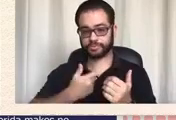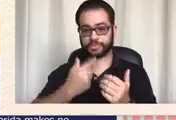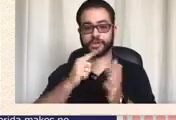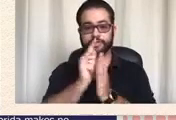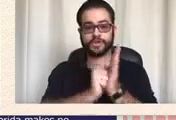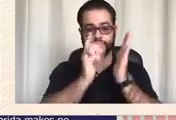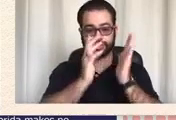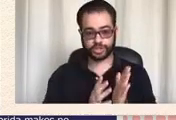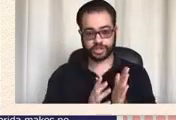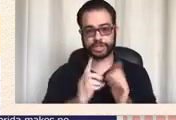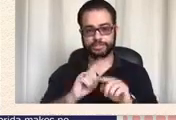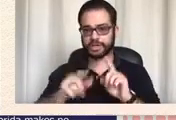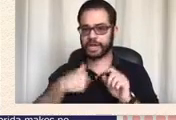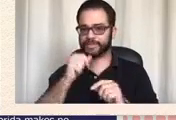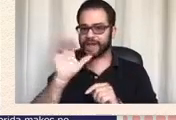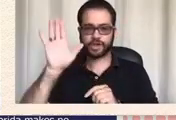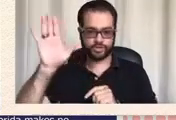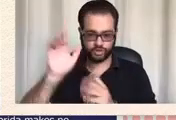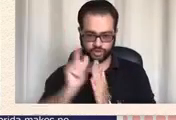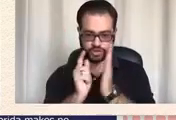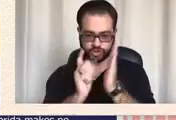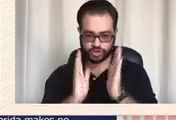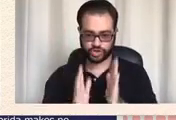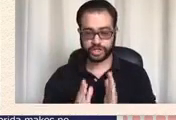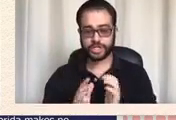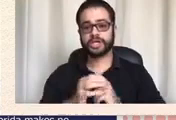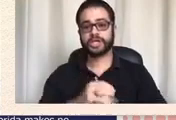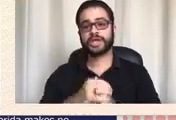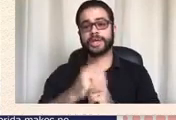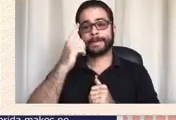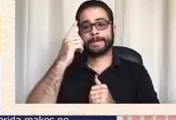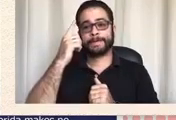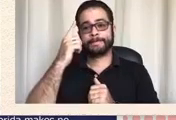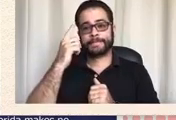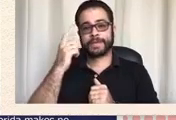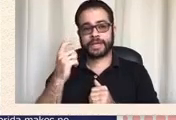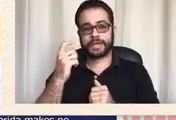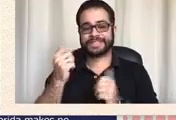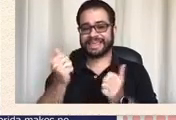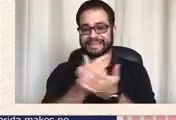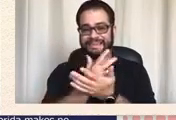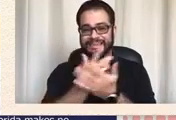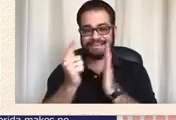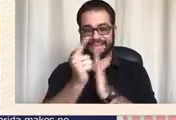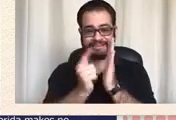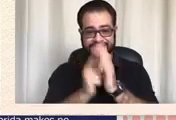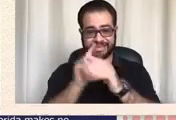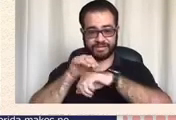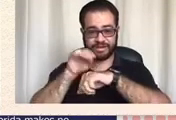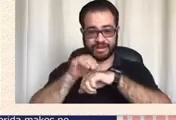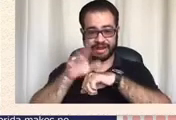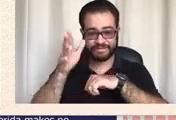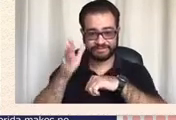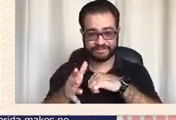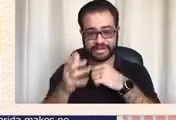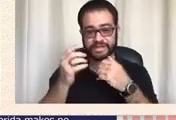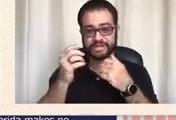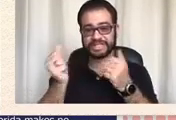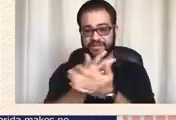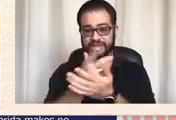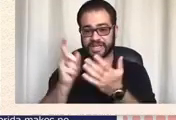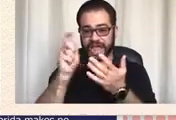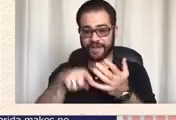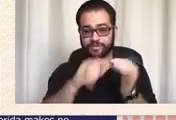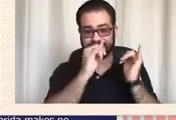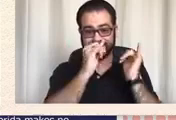attorney. And because any legal advice or legal situation has to be individualized to